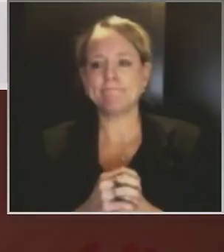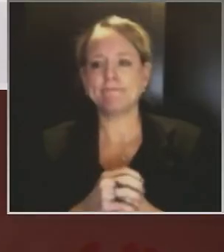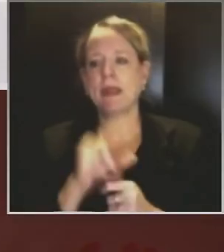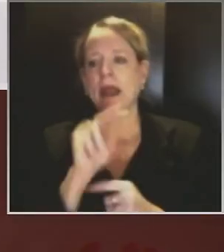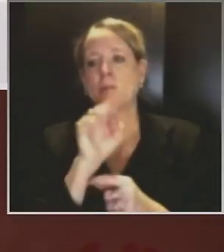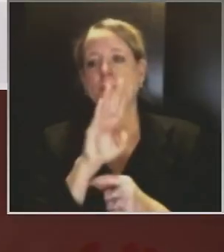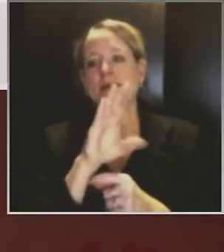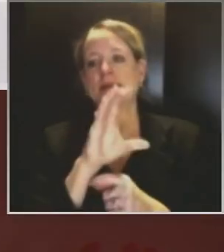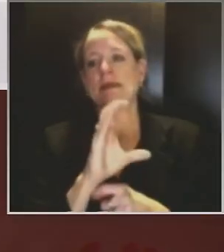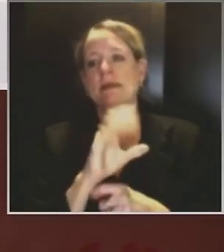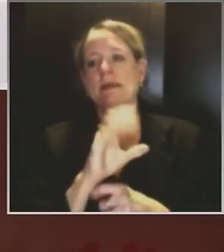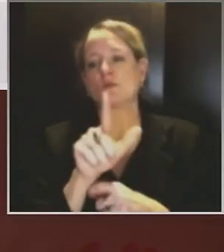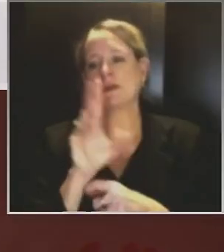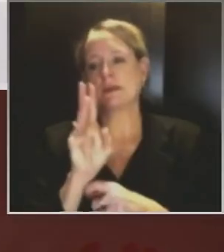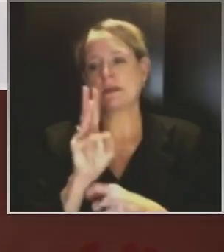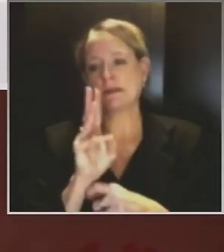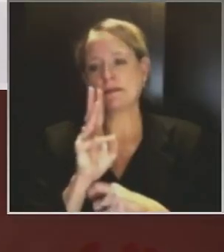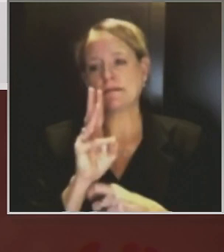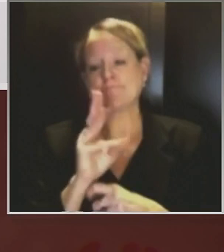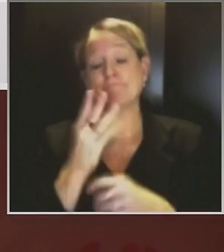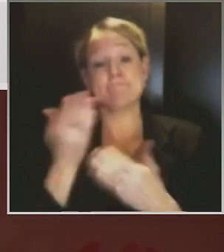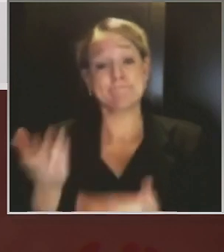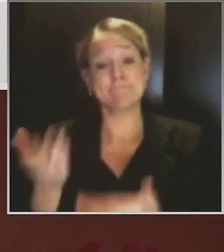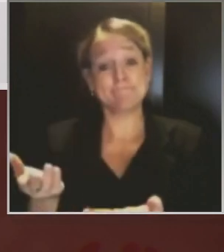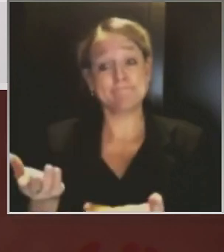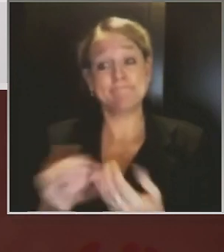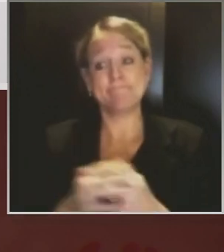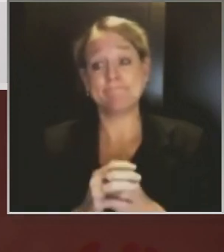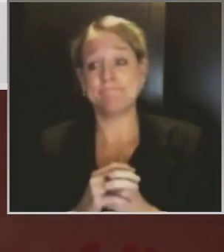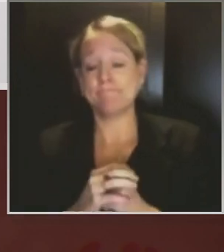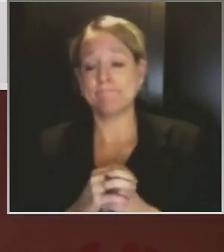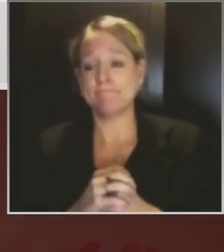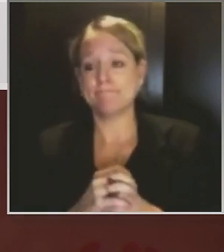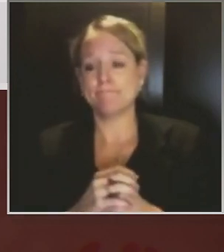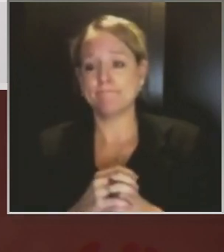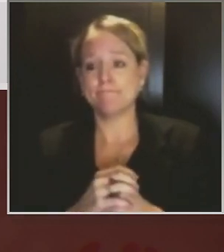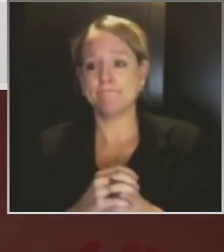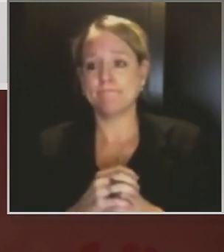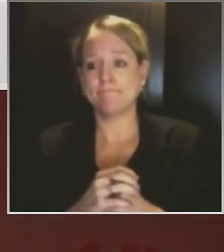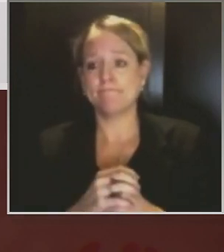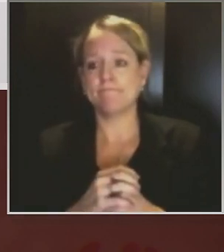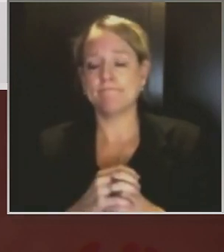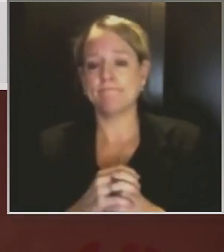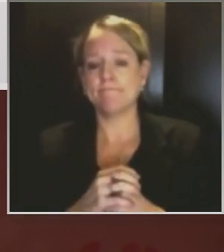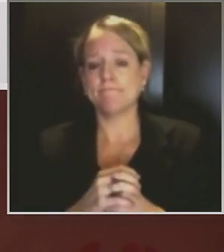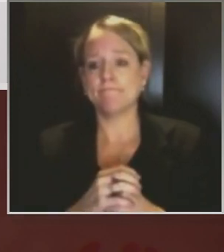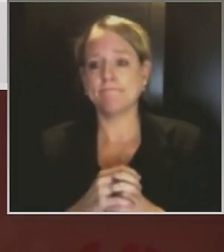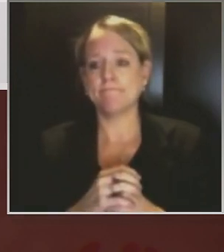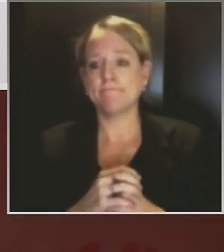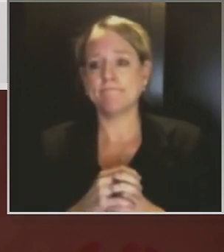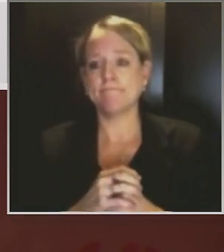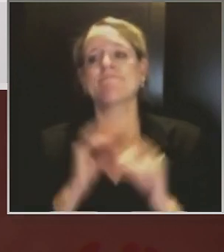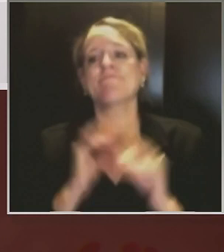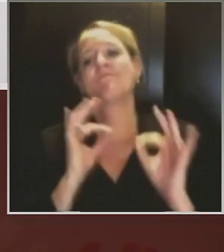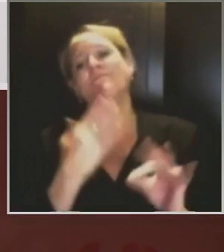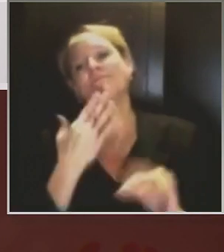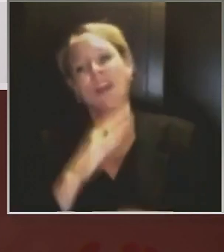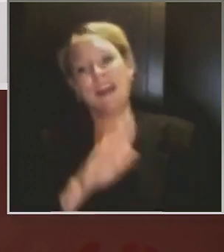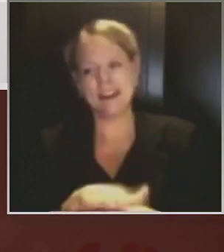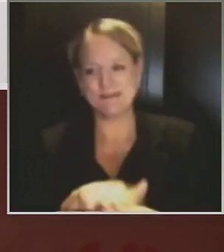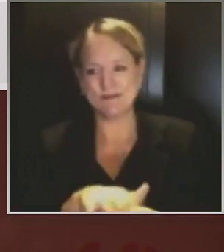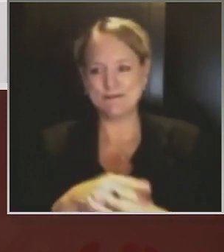Hi, good afternoon. My question's kind of piggybacking off of some of the other questions asked. We're looking at the data and the trends,